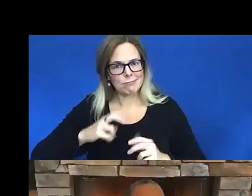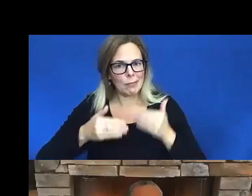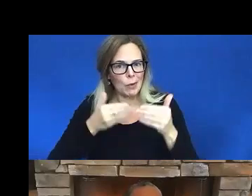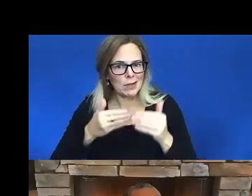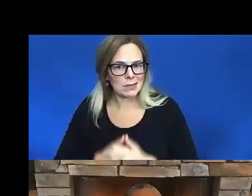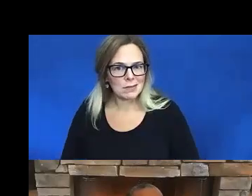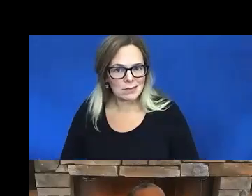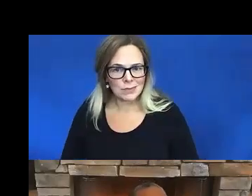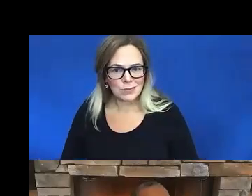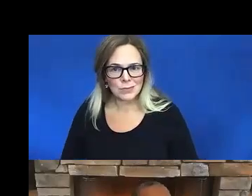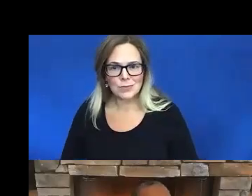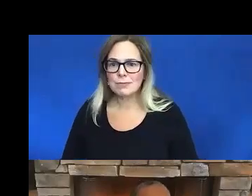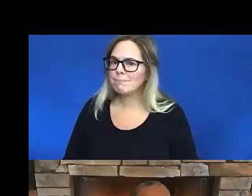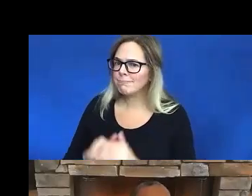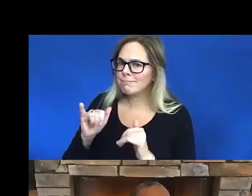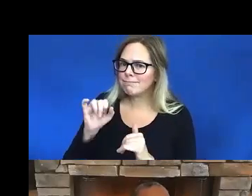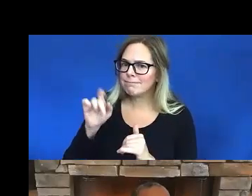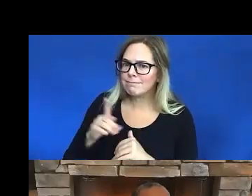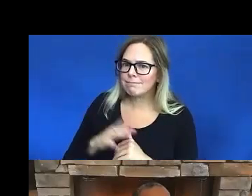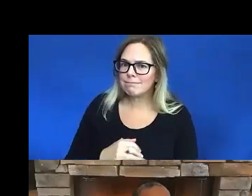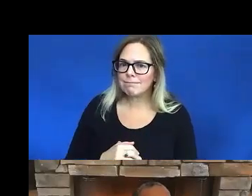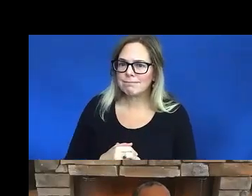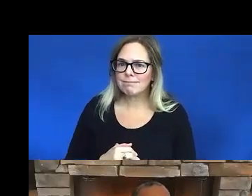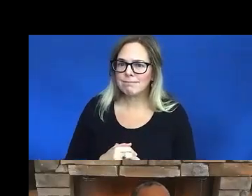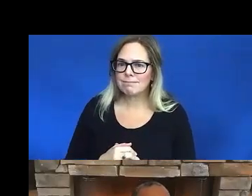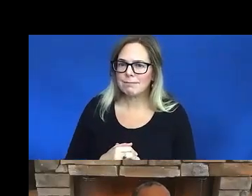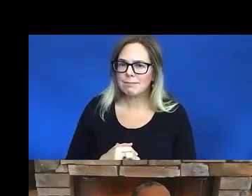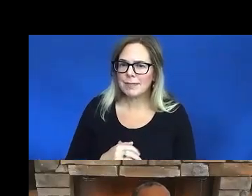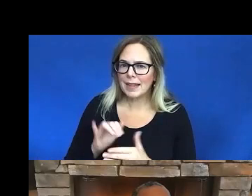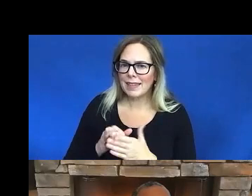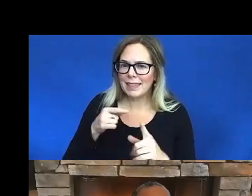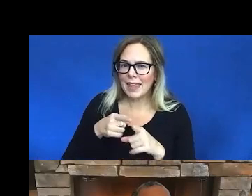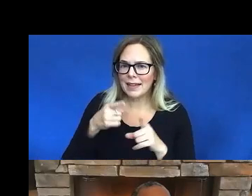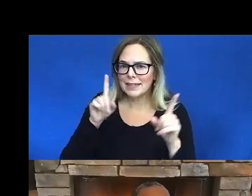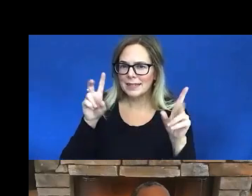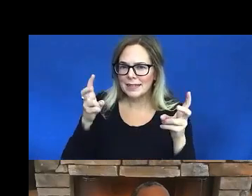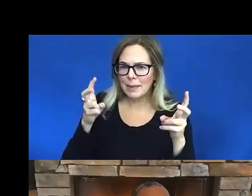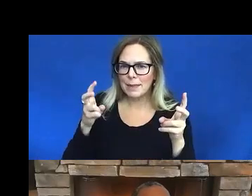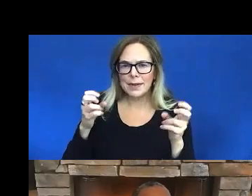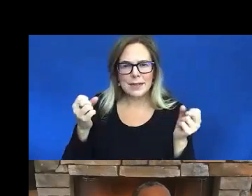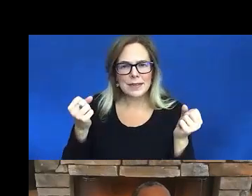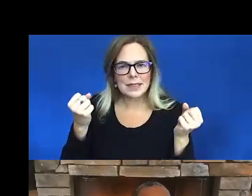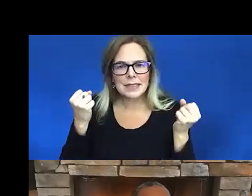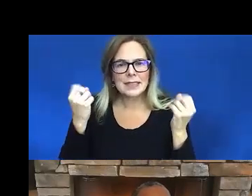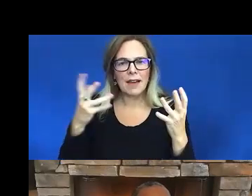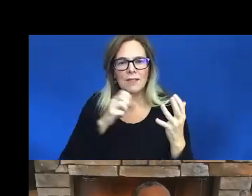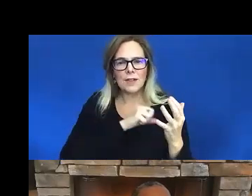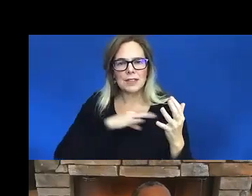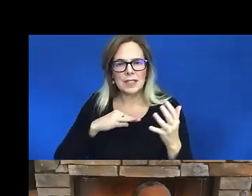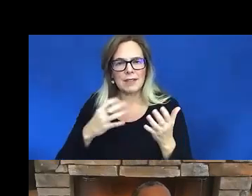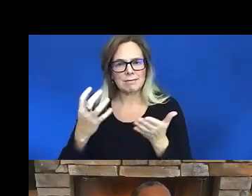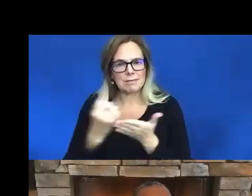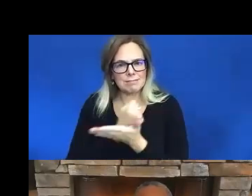Okay. Staying on that topic, we have several staff who deserve promotions and salary increases, but